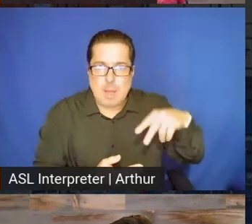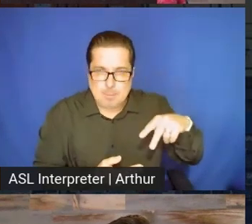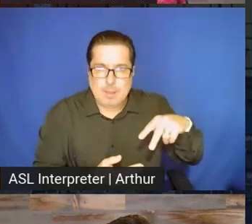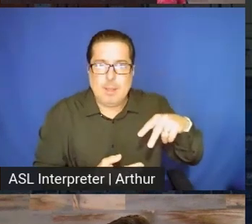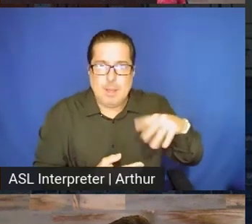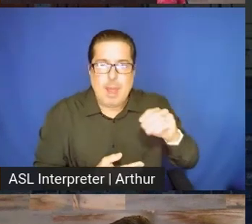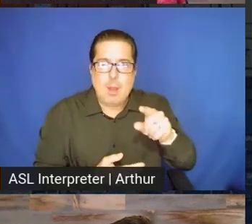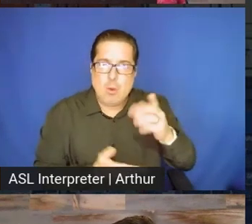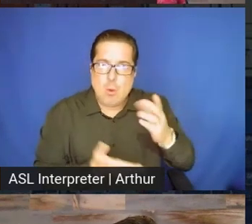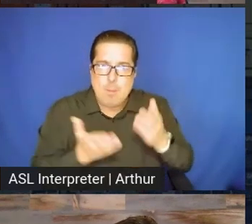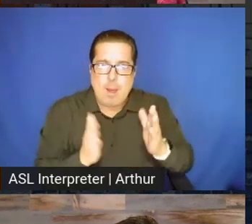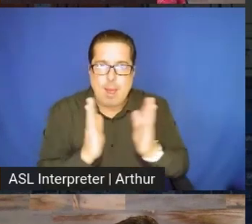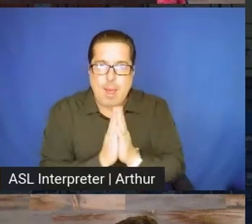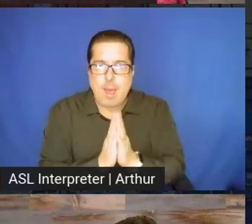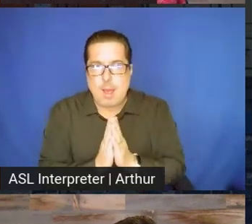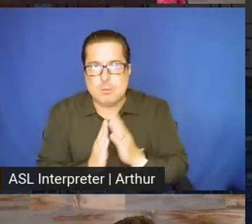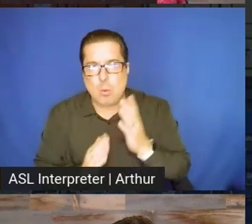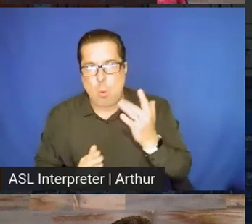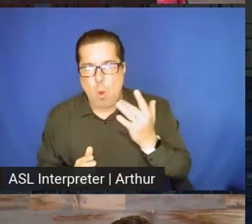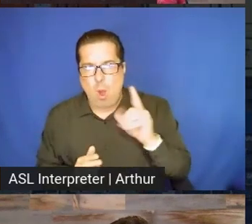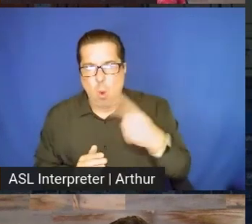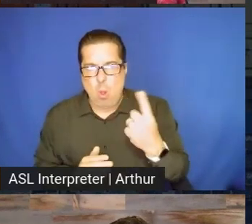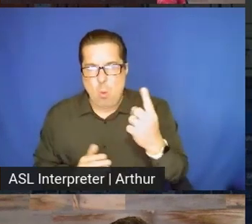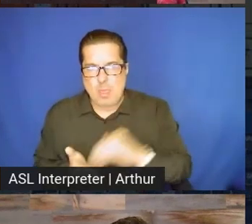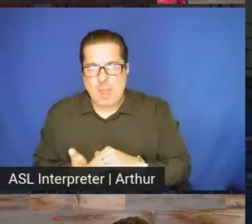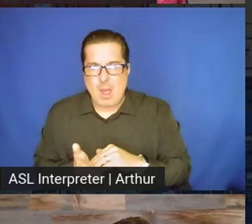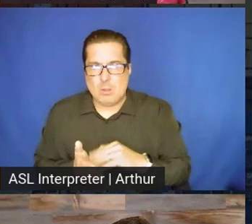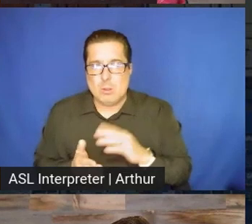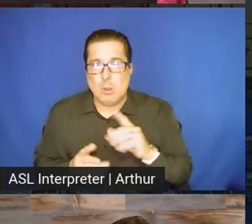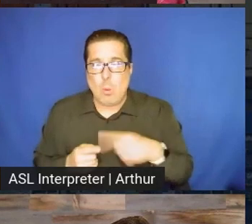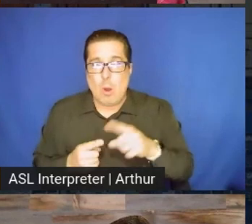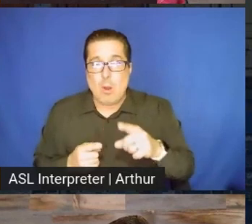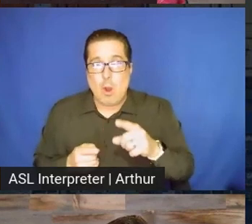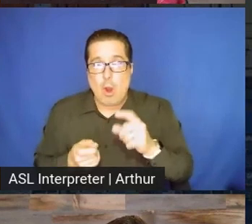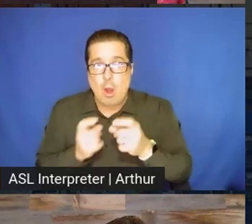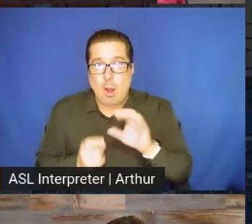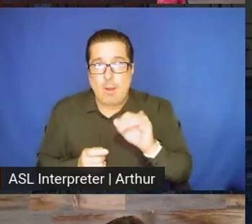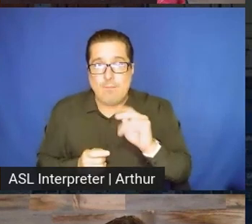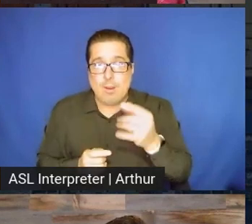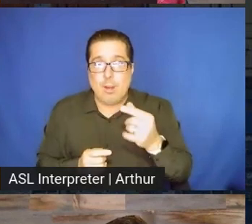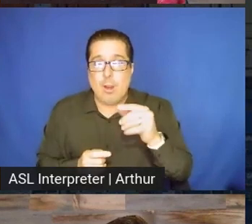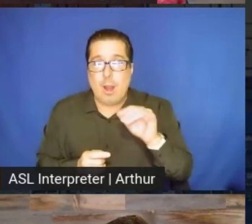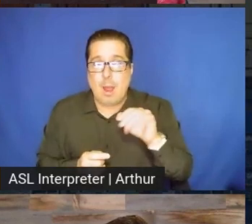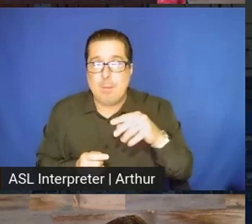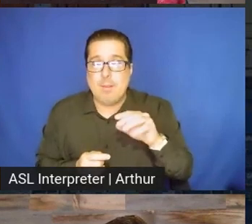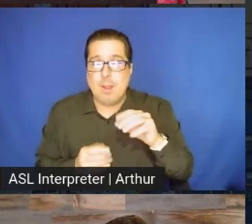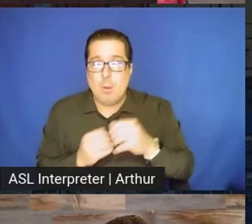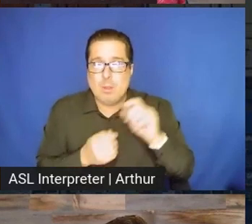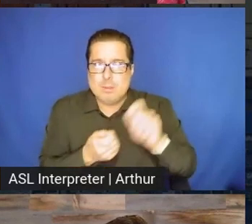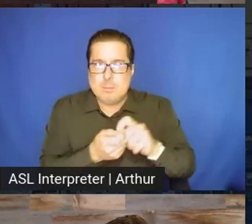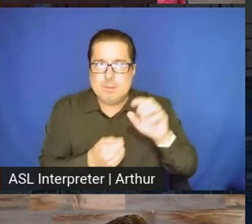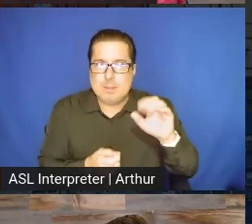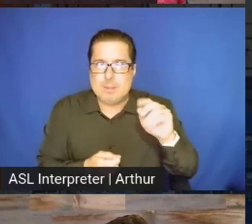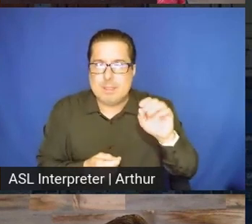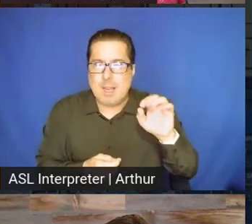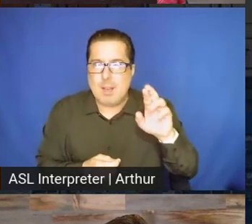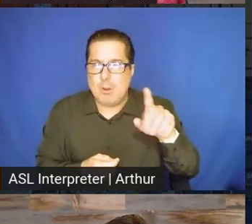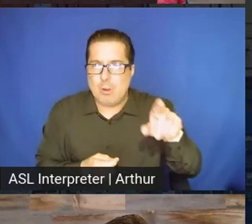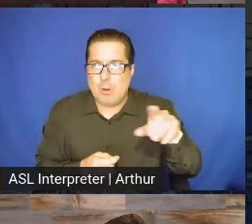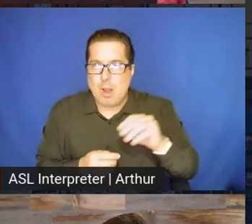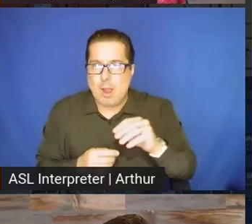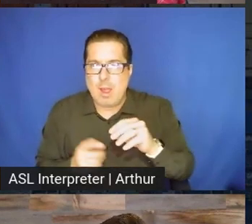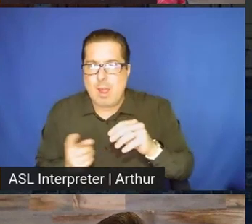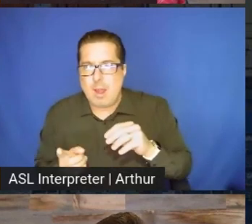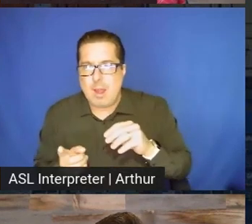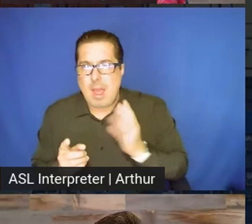might ask, why only 1,000, wherein you're configuring a /80 IPv6 CIDR versus 1,000